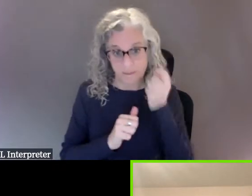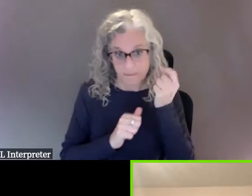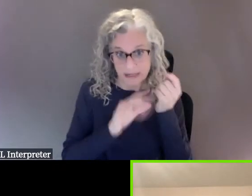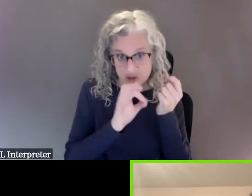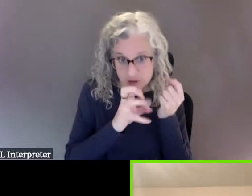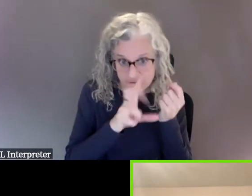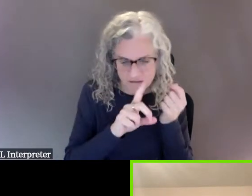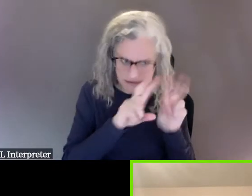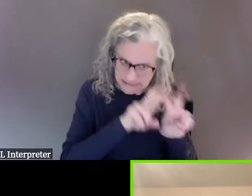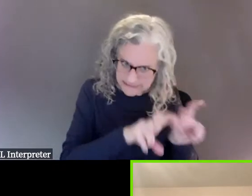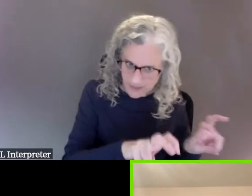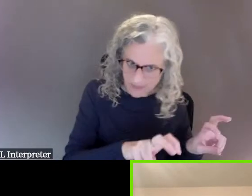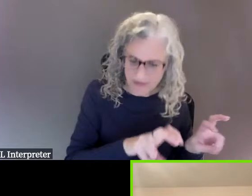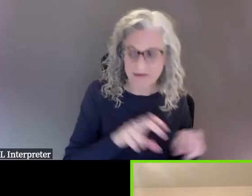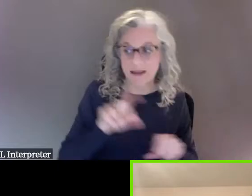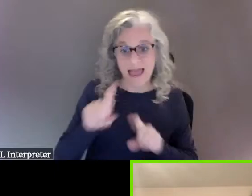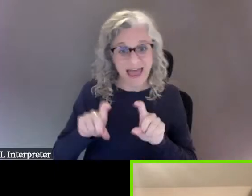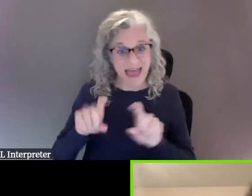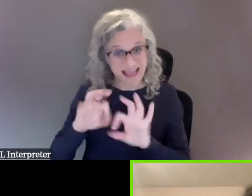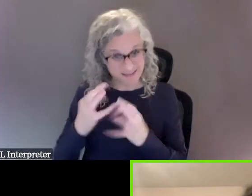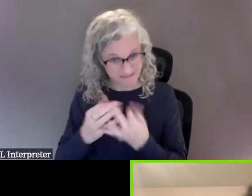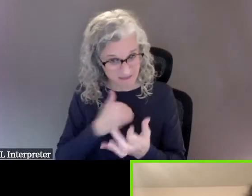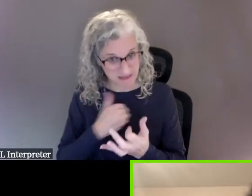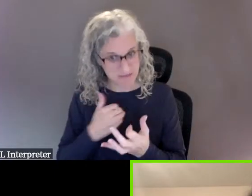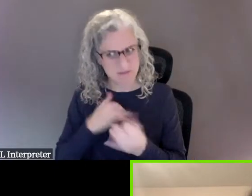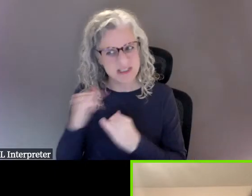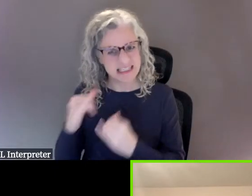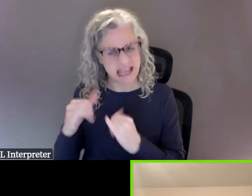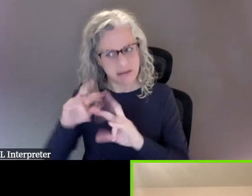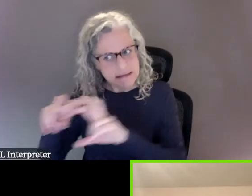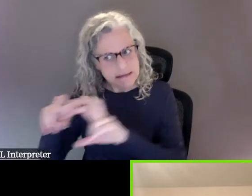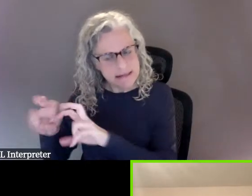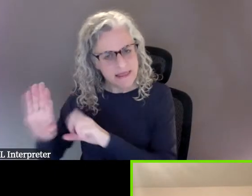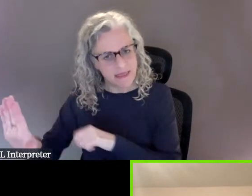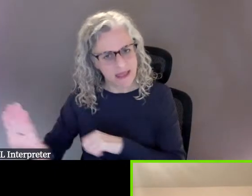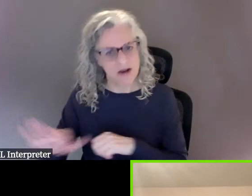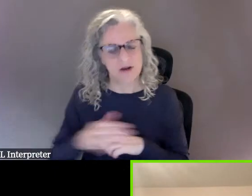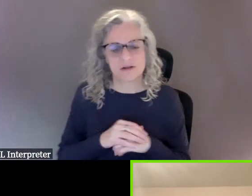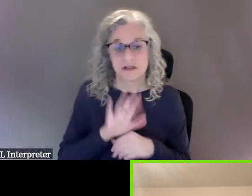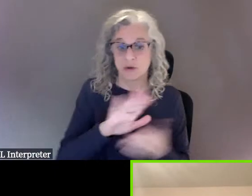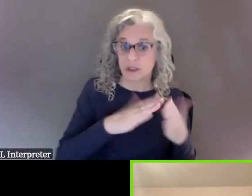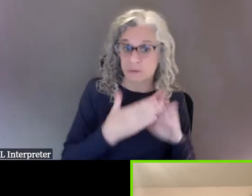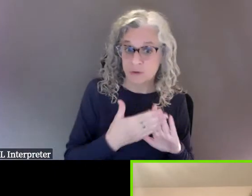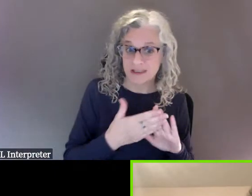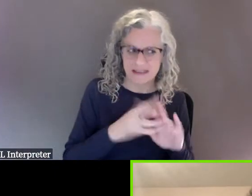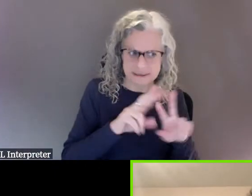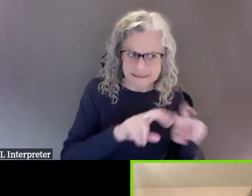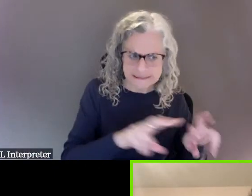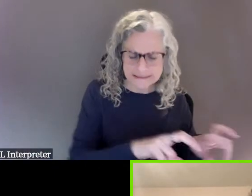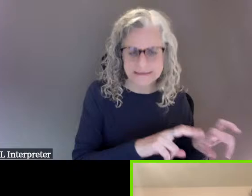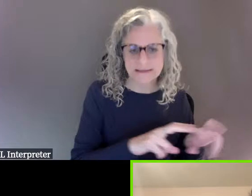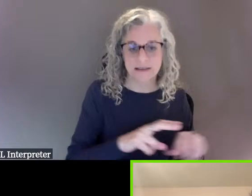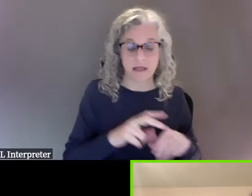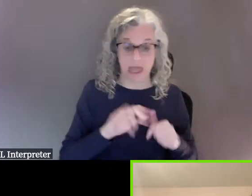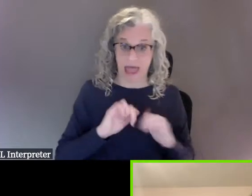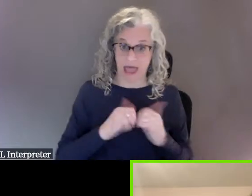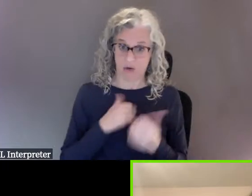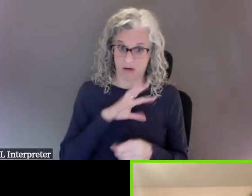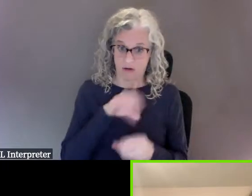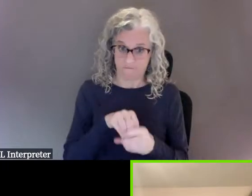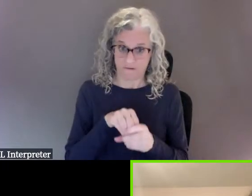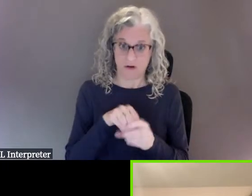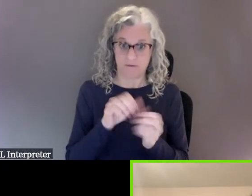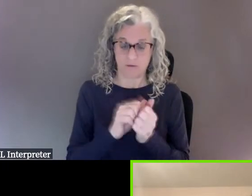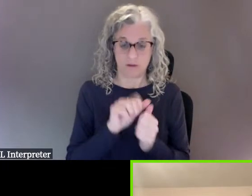at, ask your family members to do the same, your communities. Like, for me, the way that I got involved in Labor